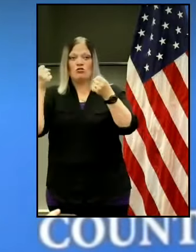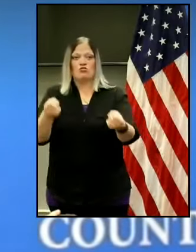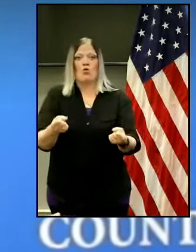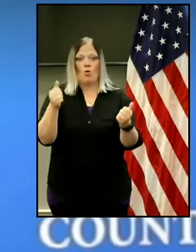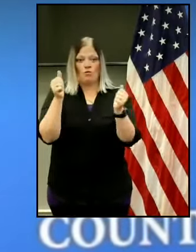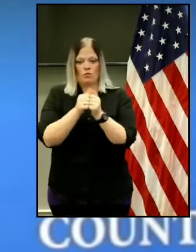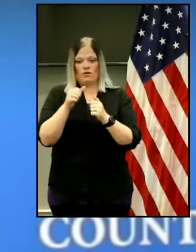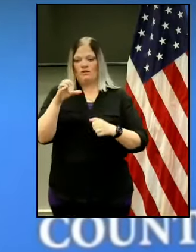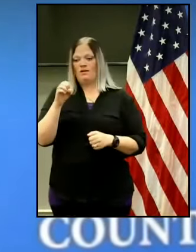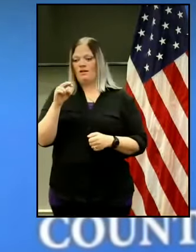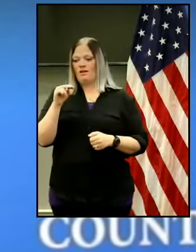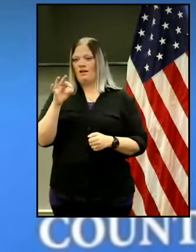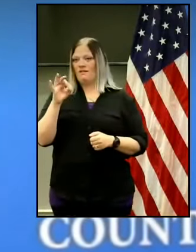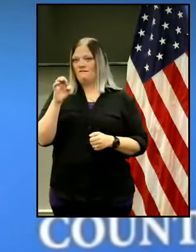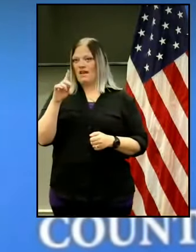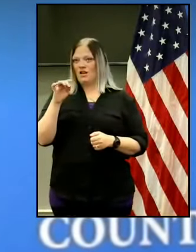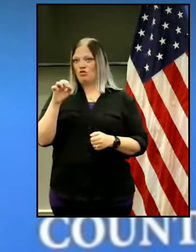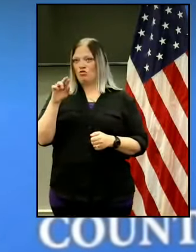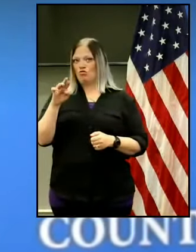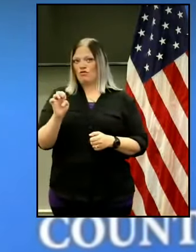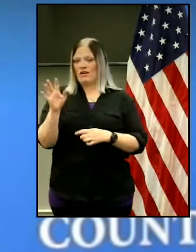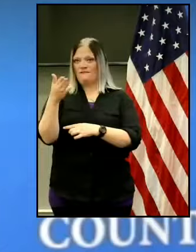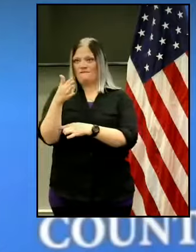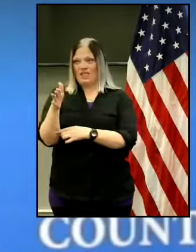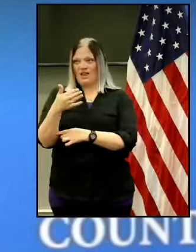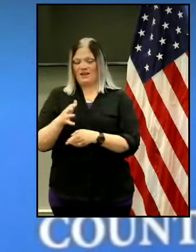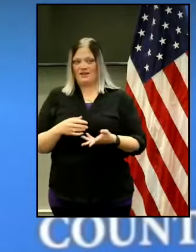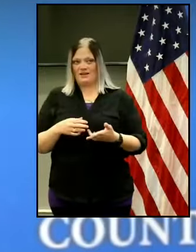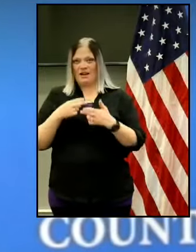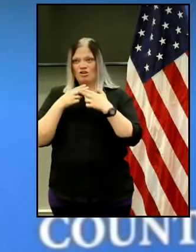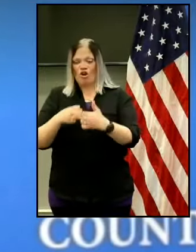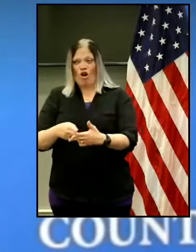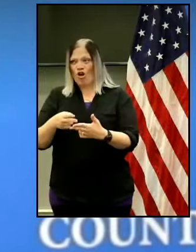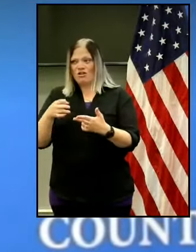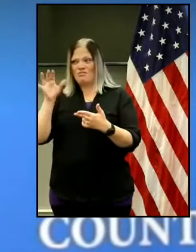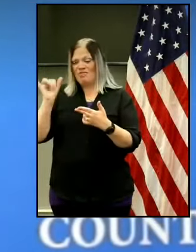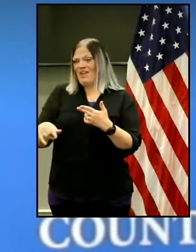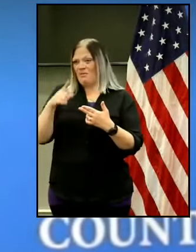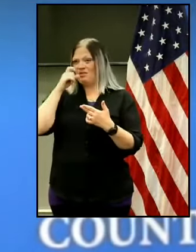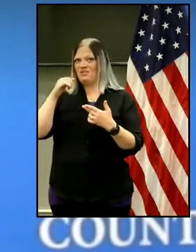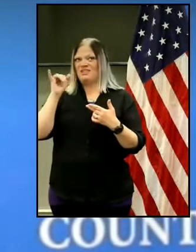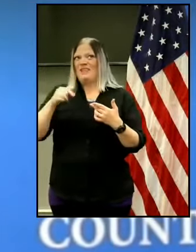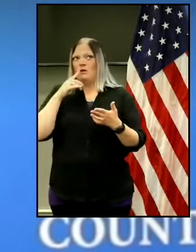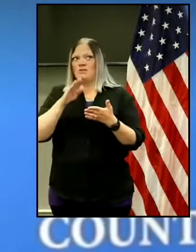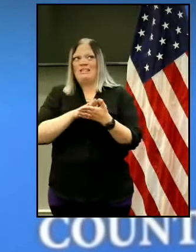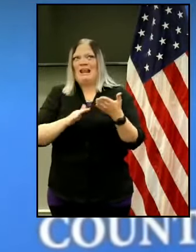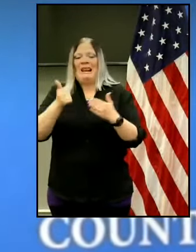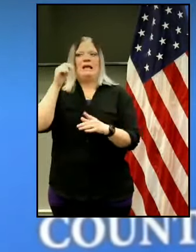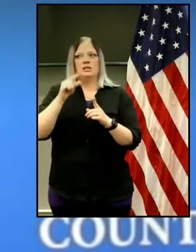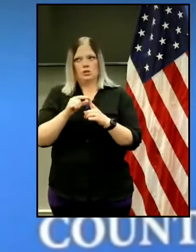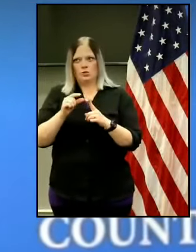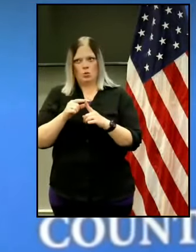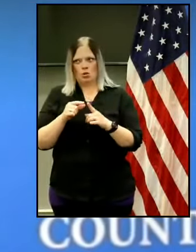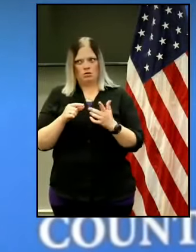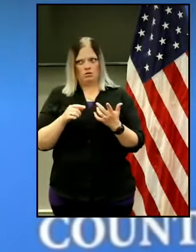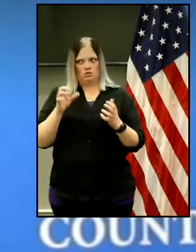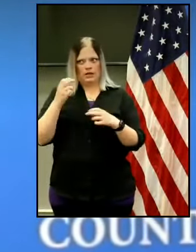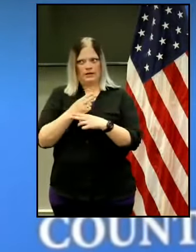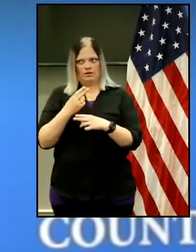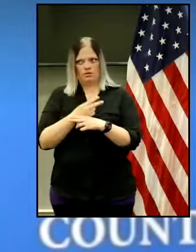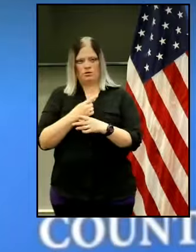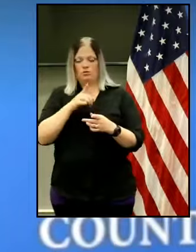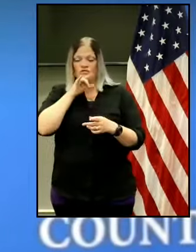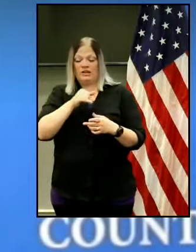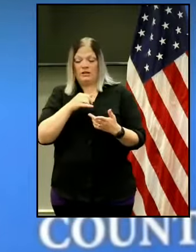Confederate flag. I called them a ding-dong because that was the nicest words I could use at that point. What they were